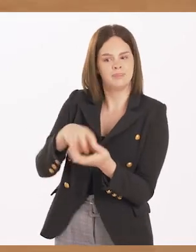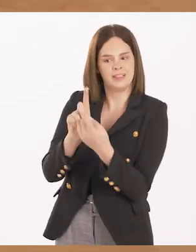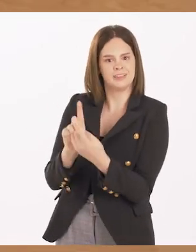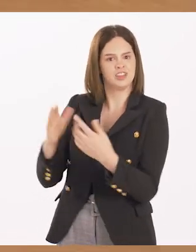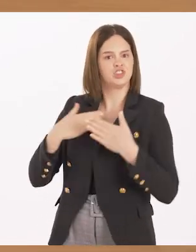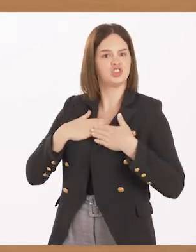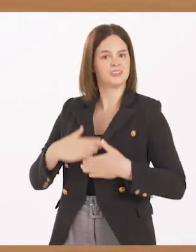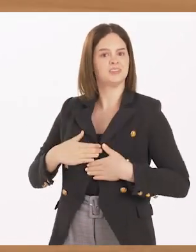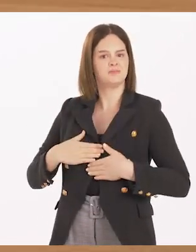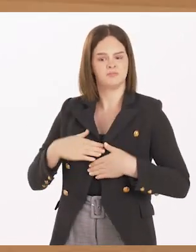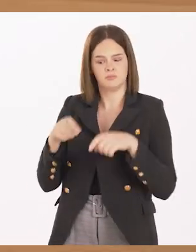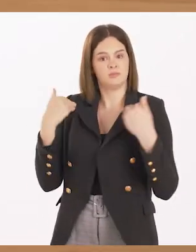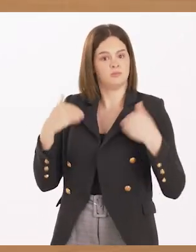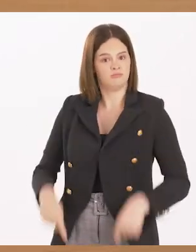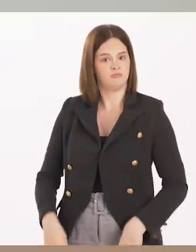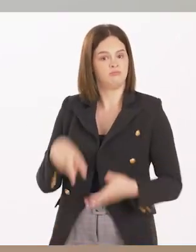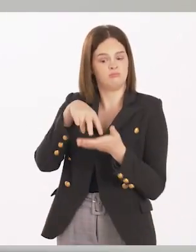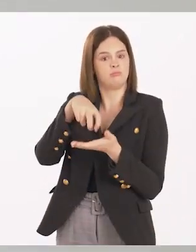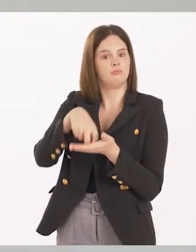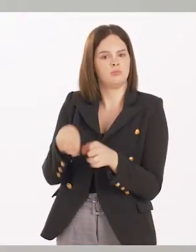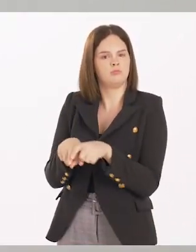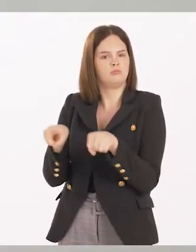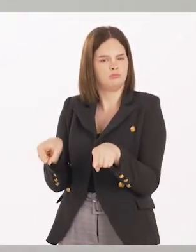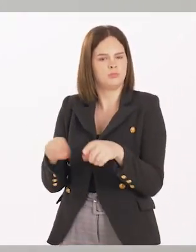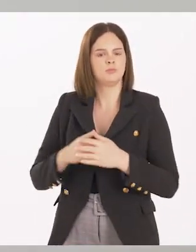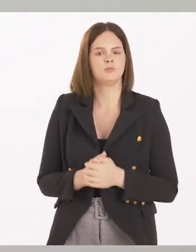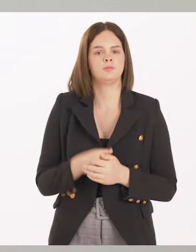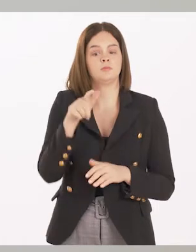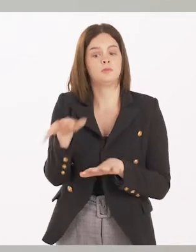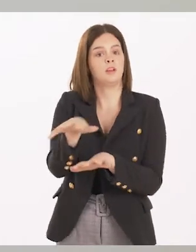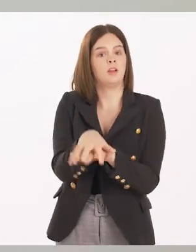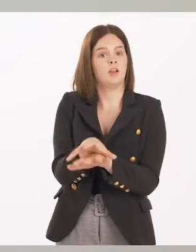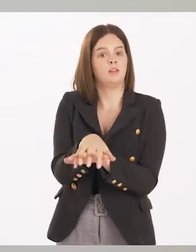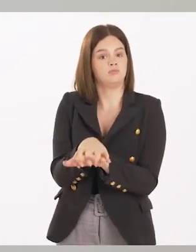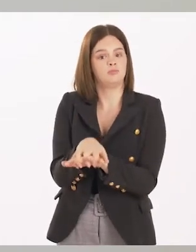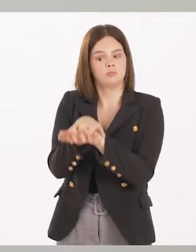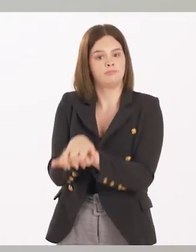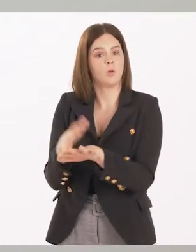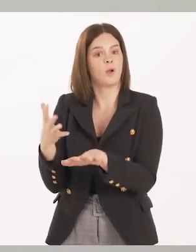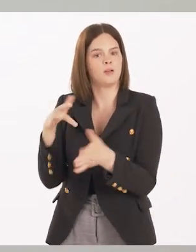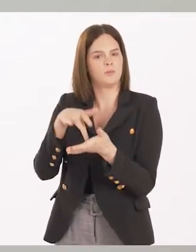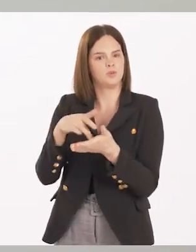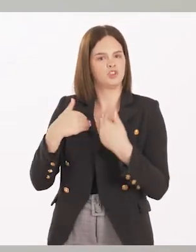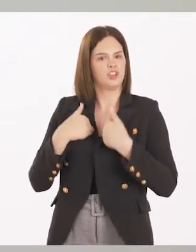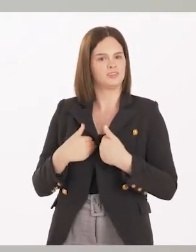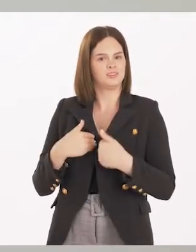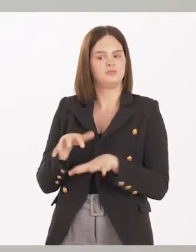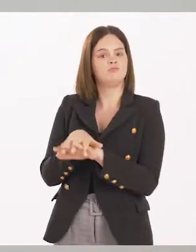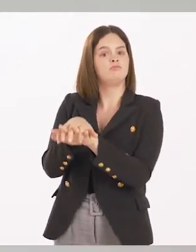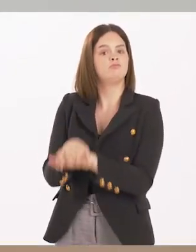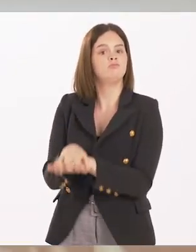about shoulder width apart. Put the heel of your hand in the middle of the chest, directly between the nipples.